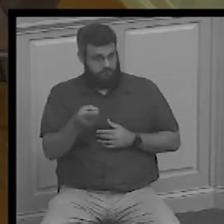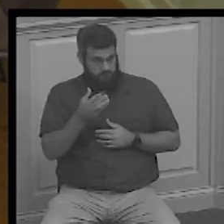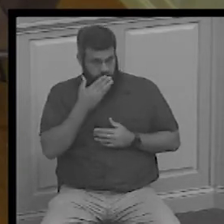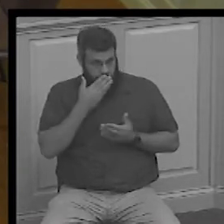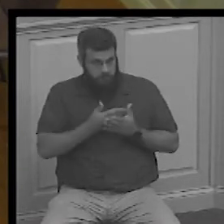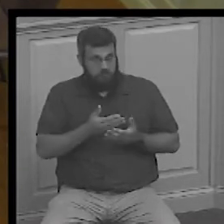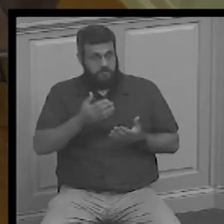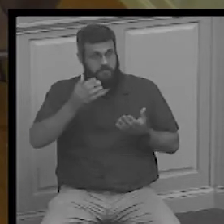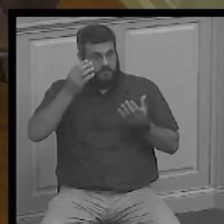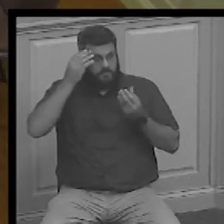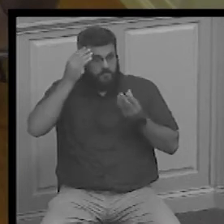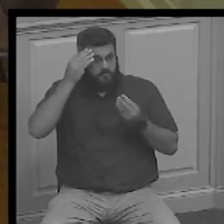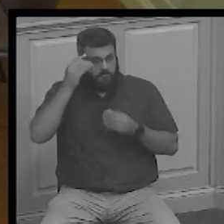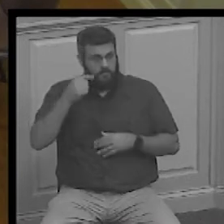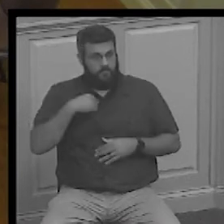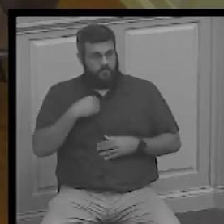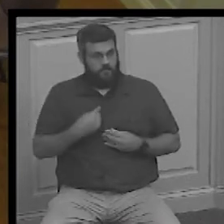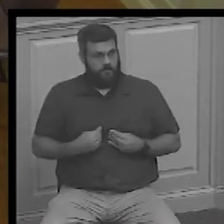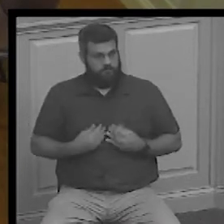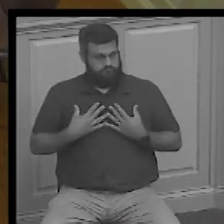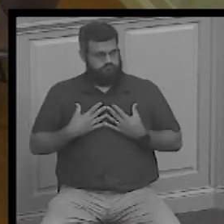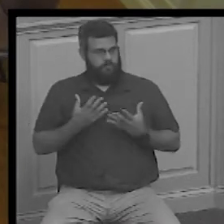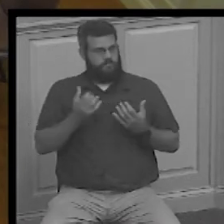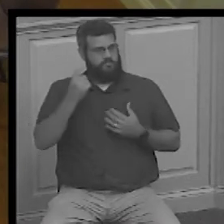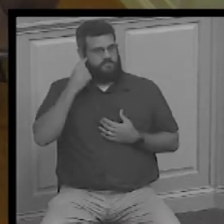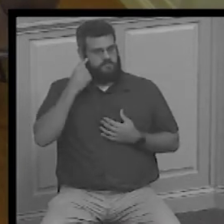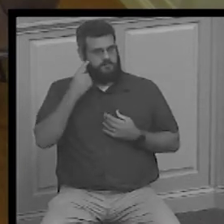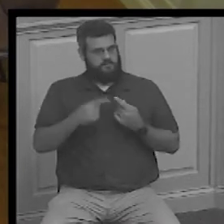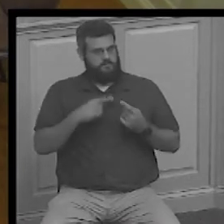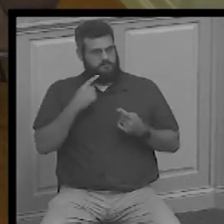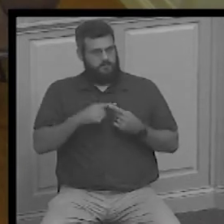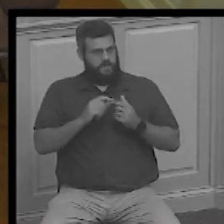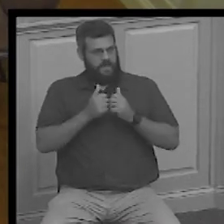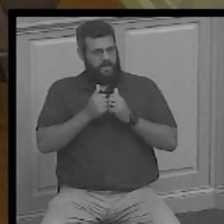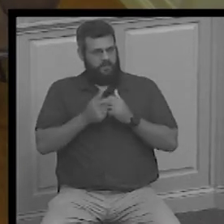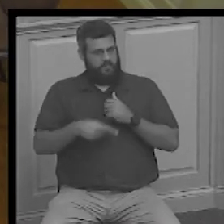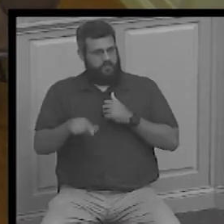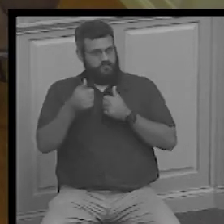and I'm really encouraged to hear how everyone